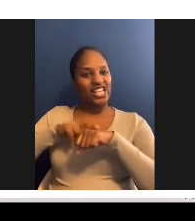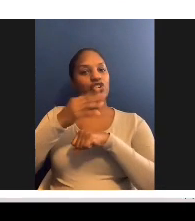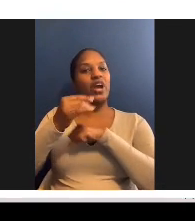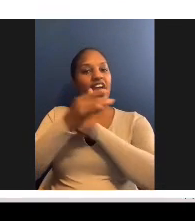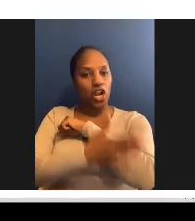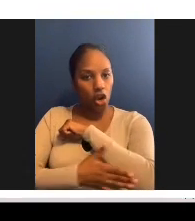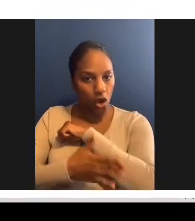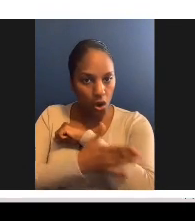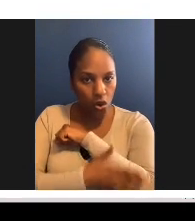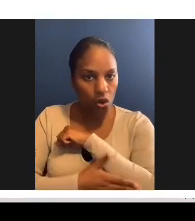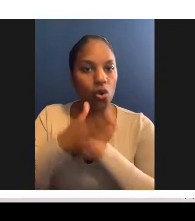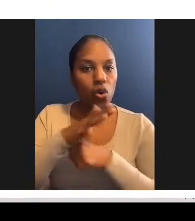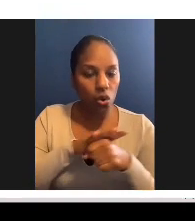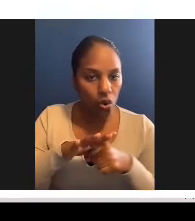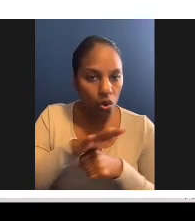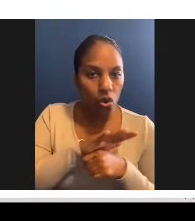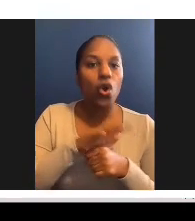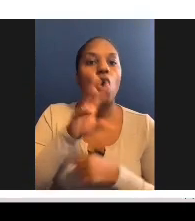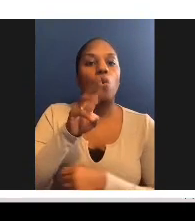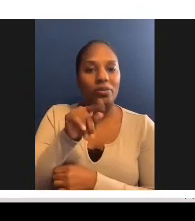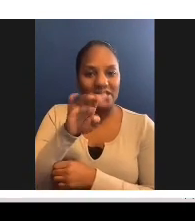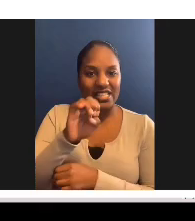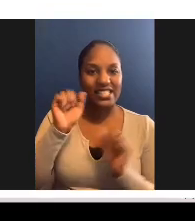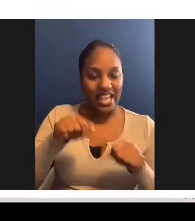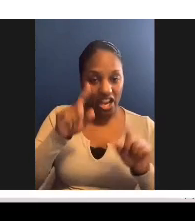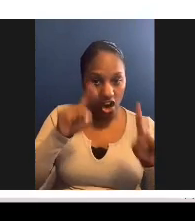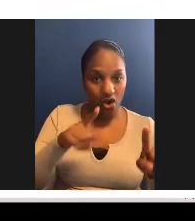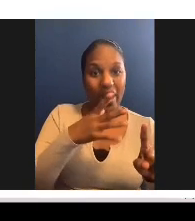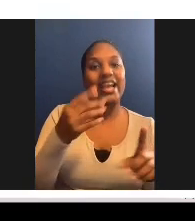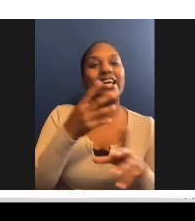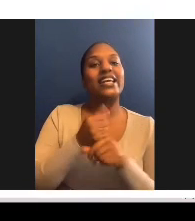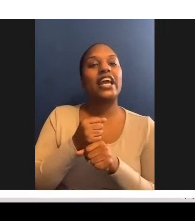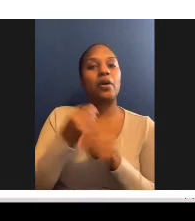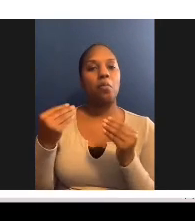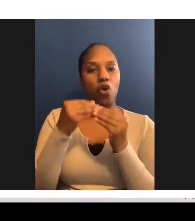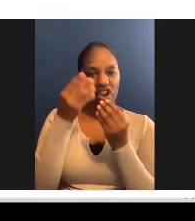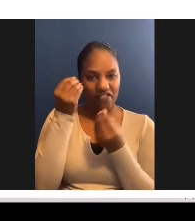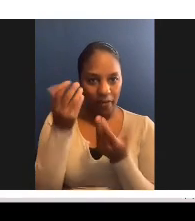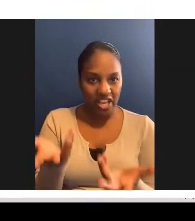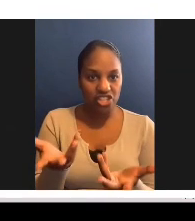local websites that they can go and get further information.